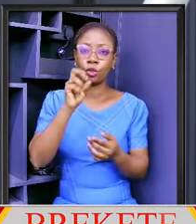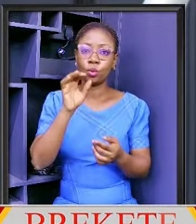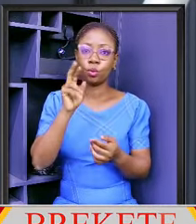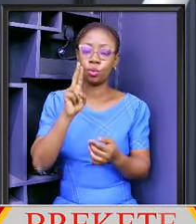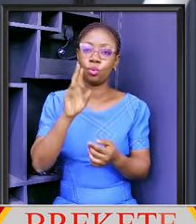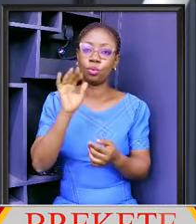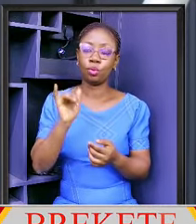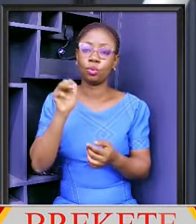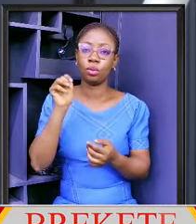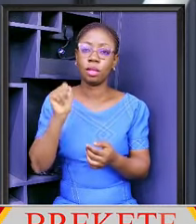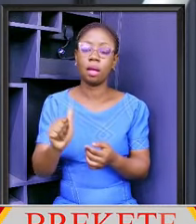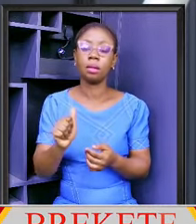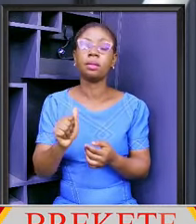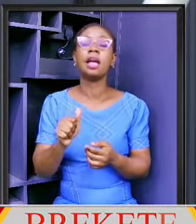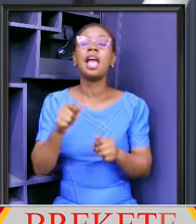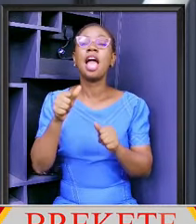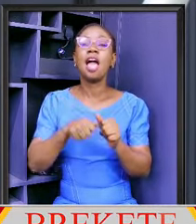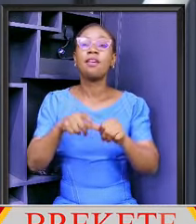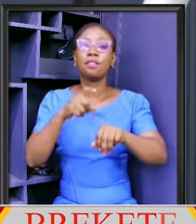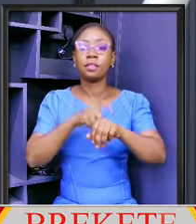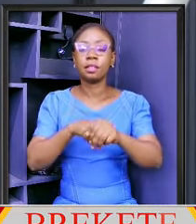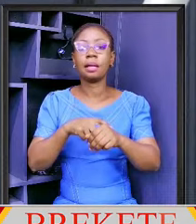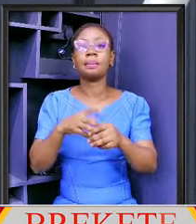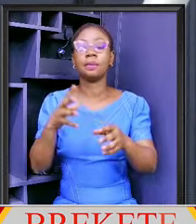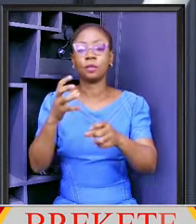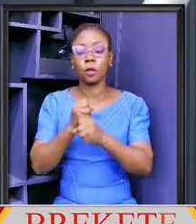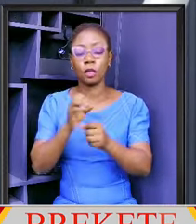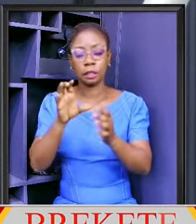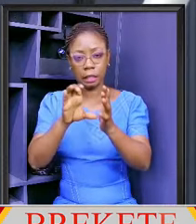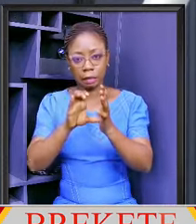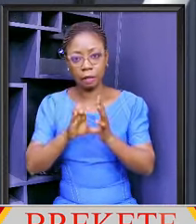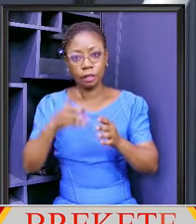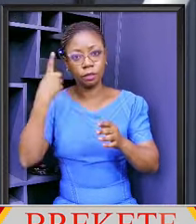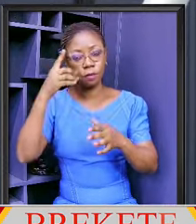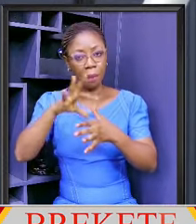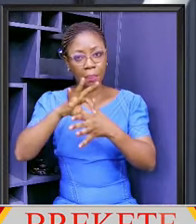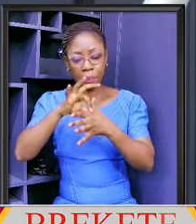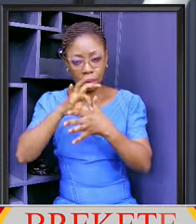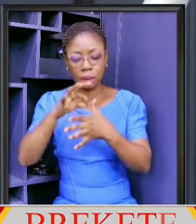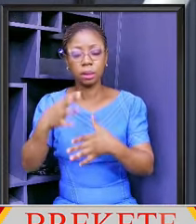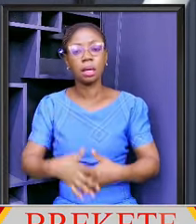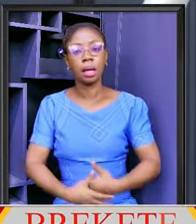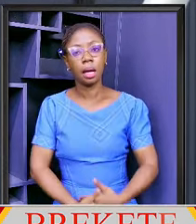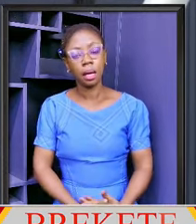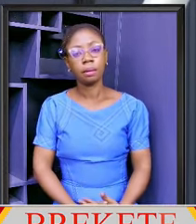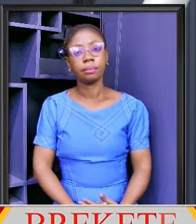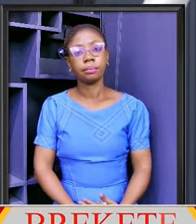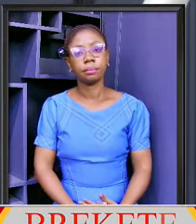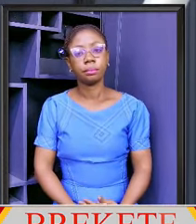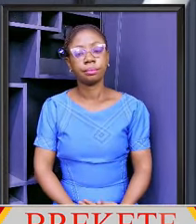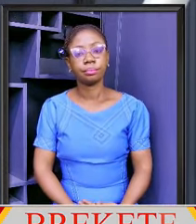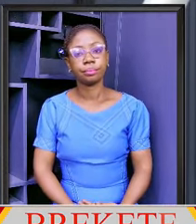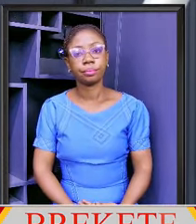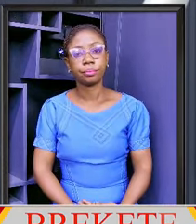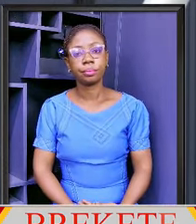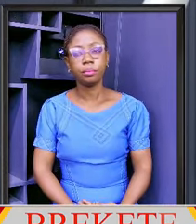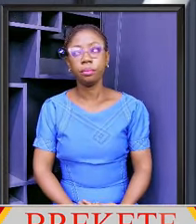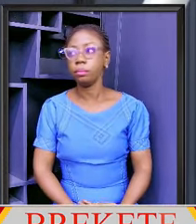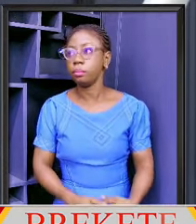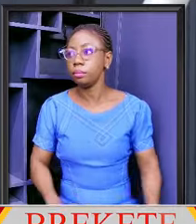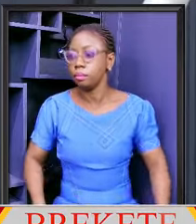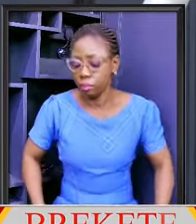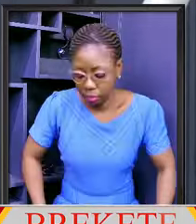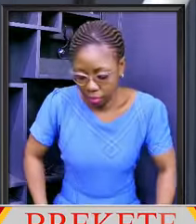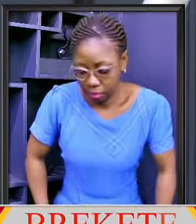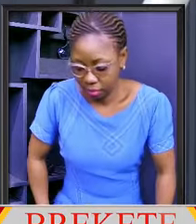one. Every time now they collect credit of meat. Now you swear, balangu. Nobody's here, nobody